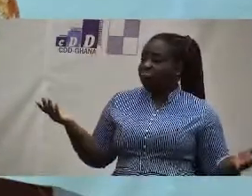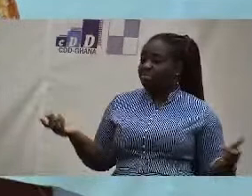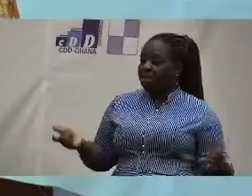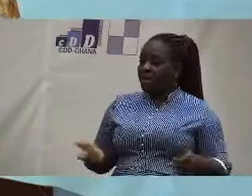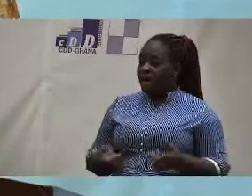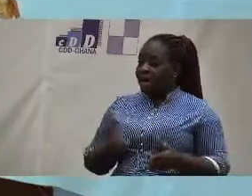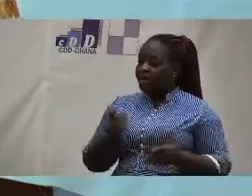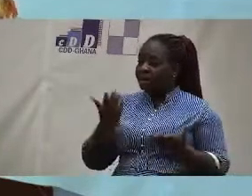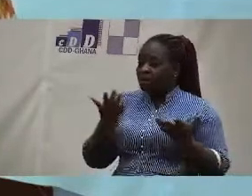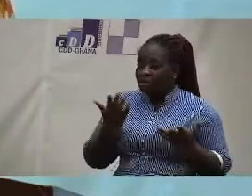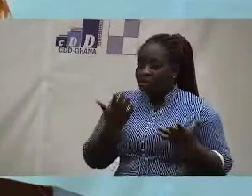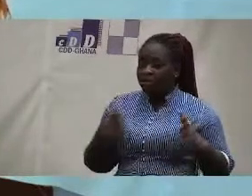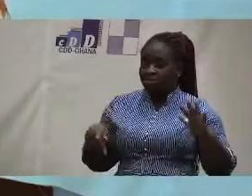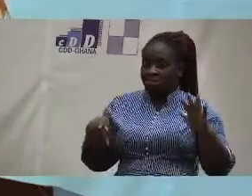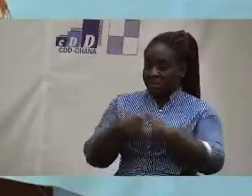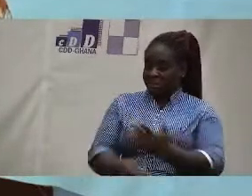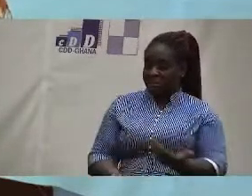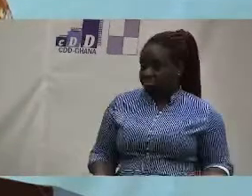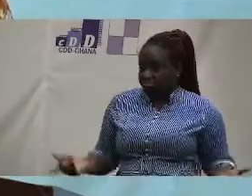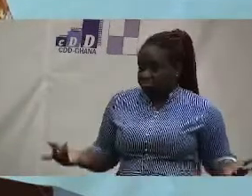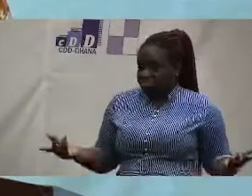threatening people even with bodily